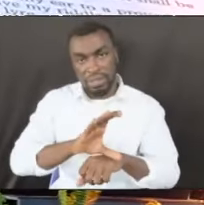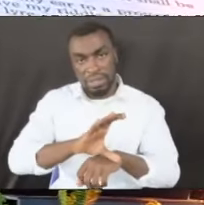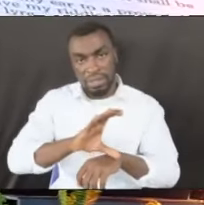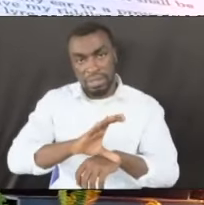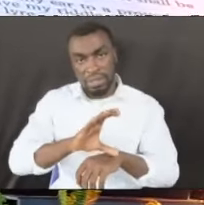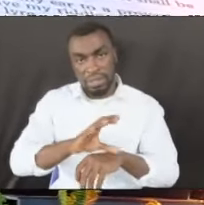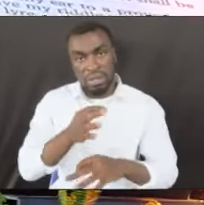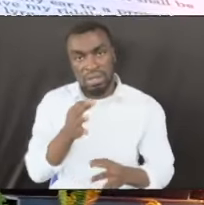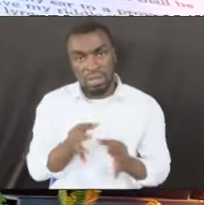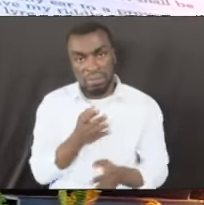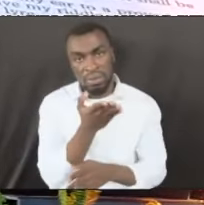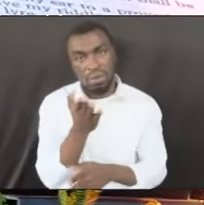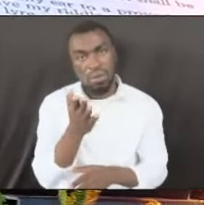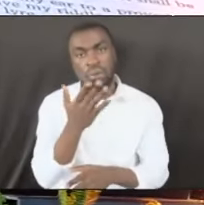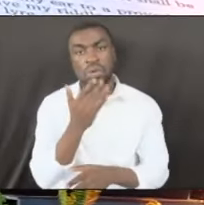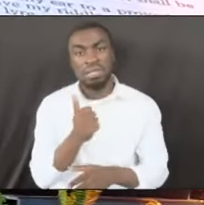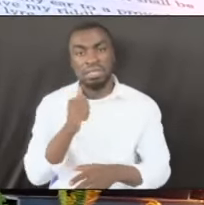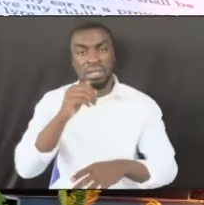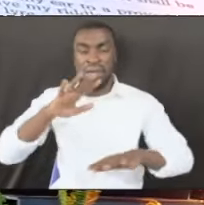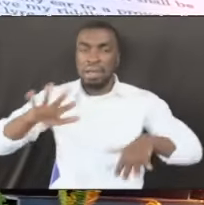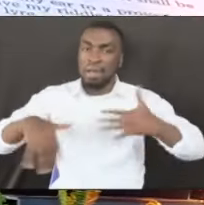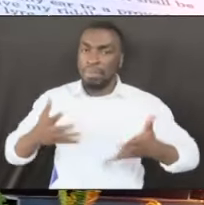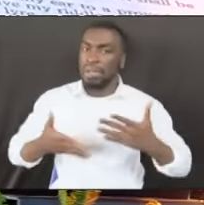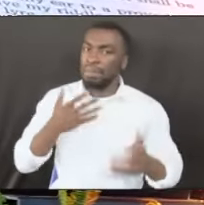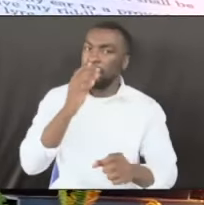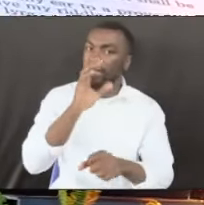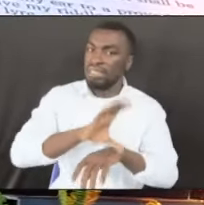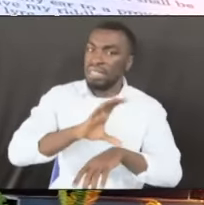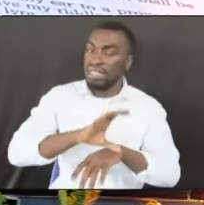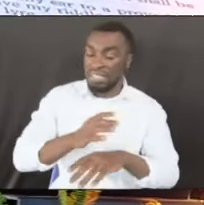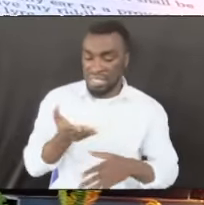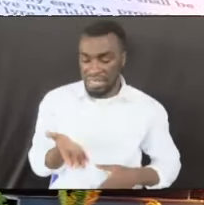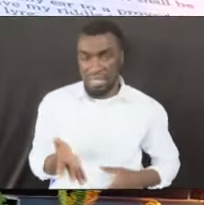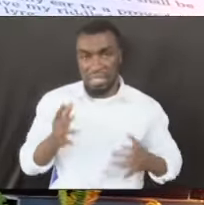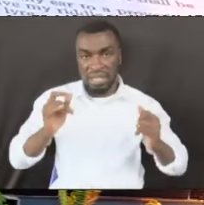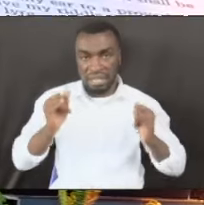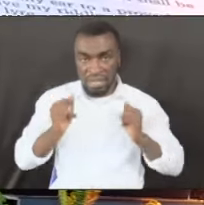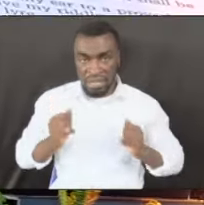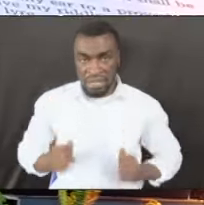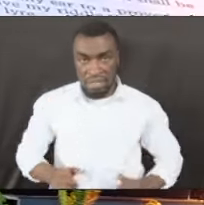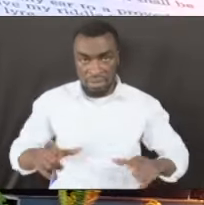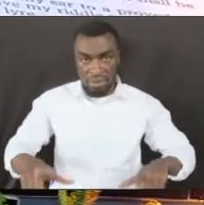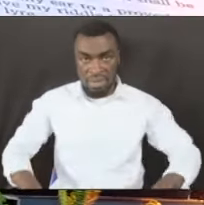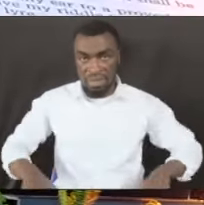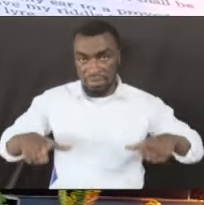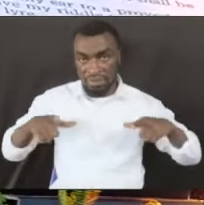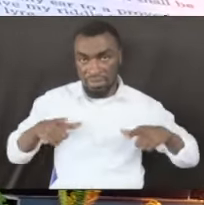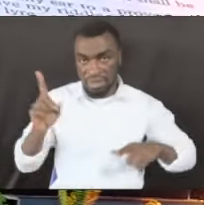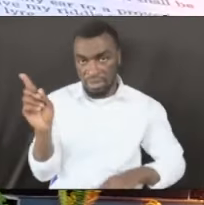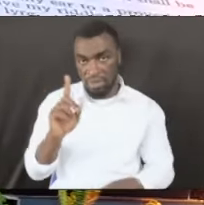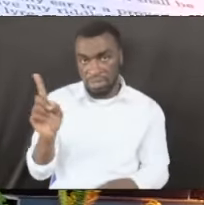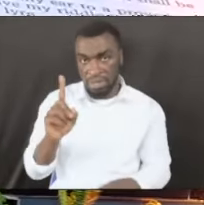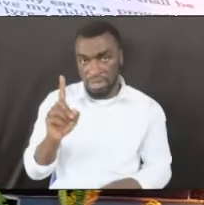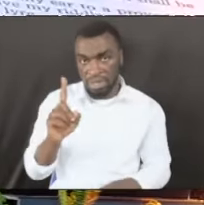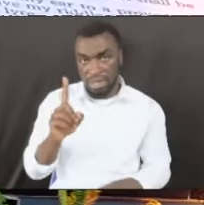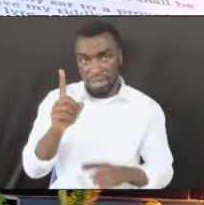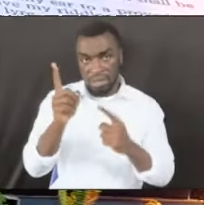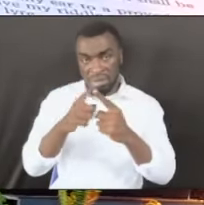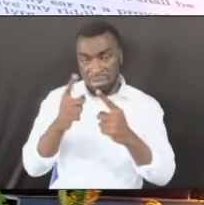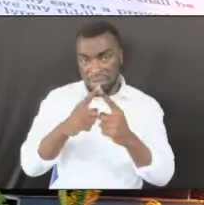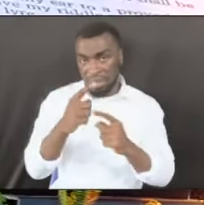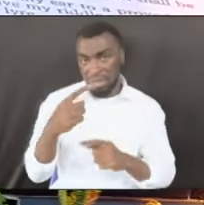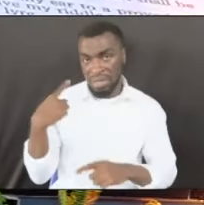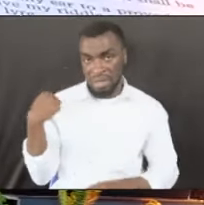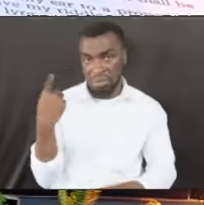If you want a happy church here in Nairobi Newlife, make sure you are number one in taking up